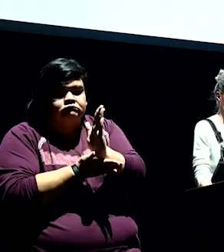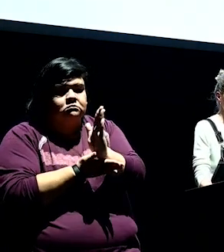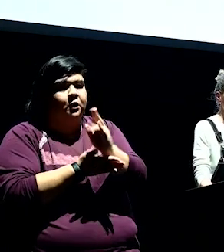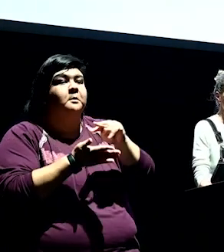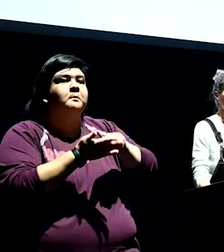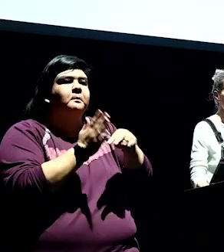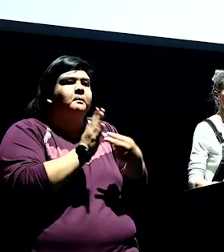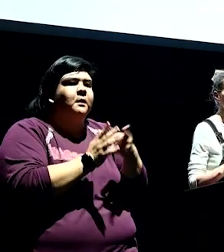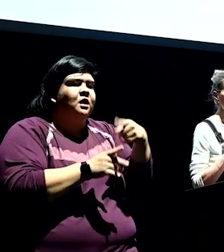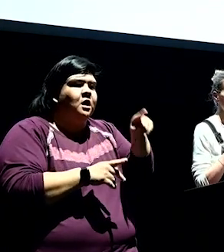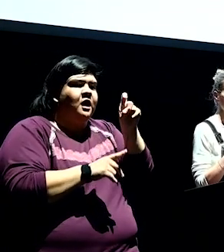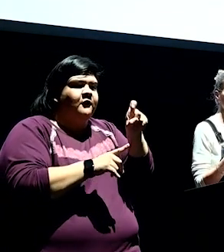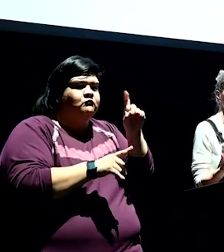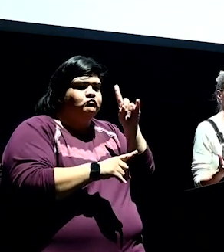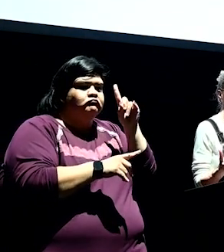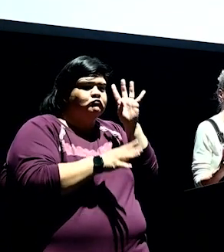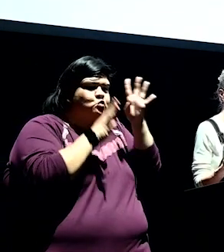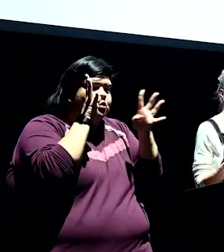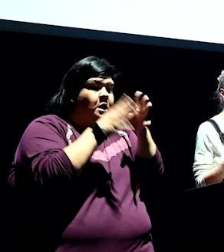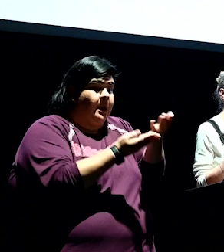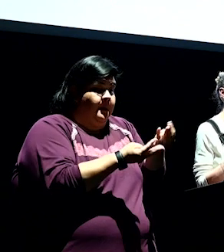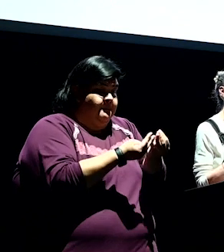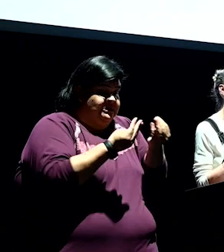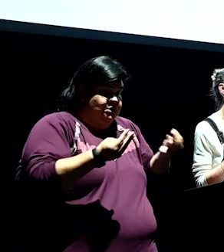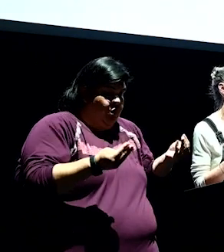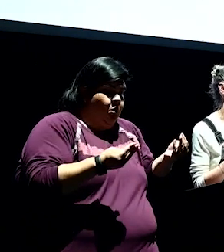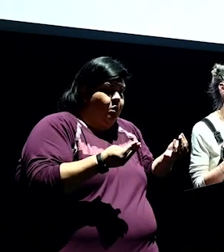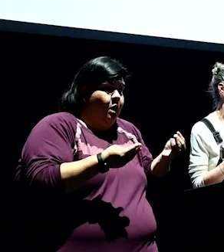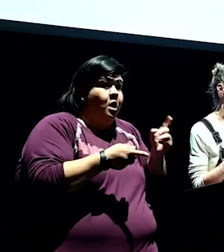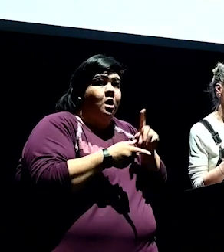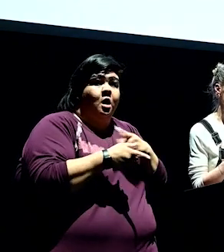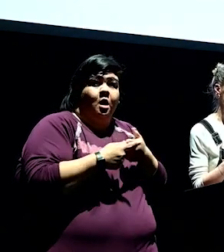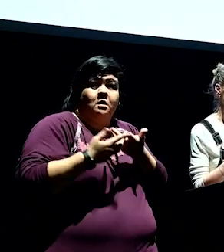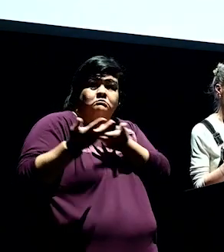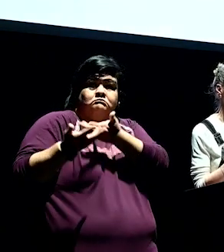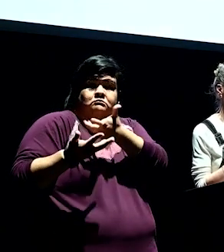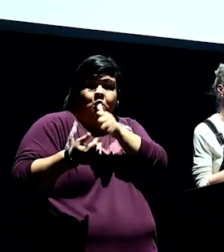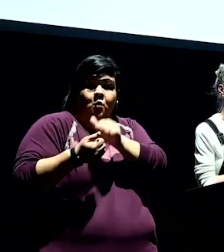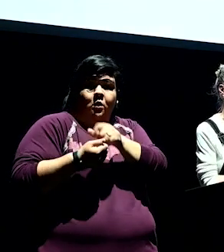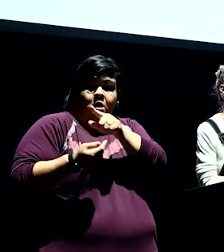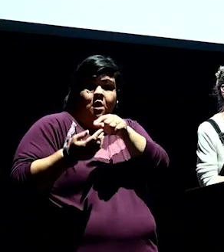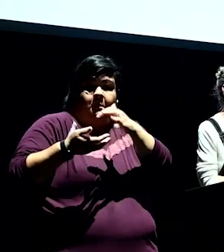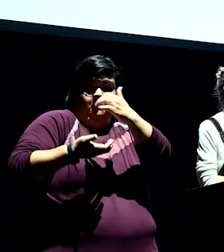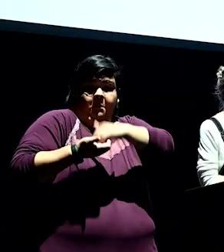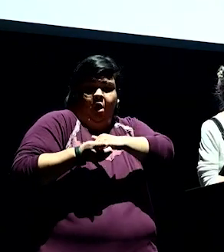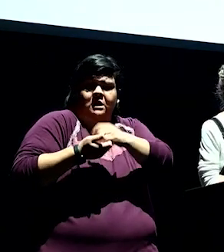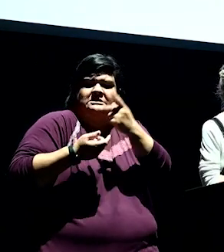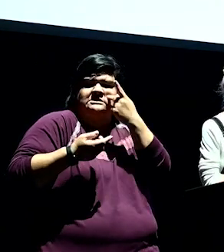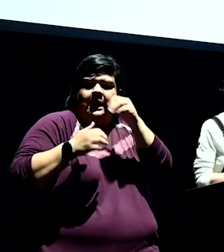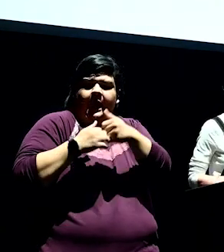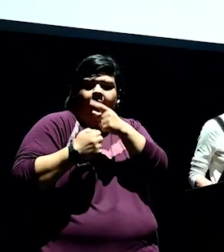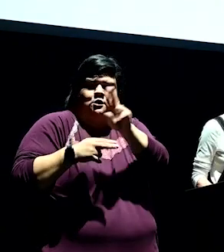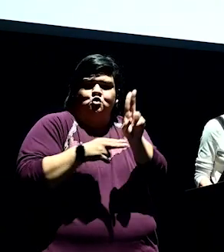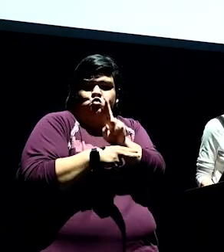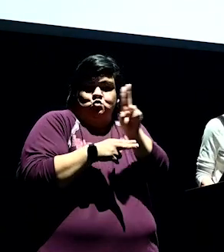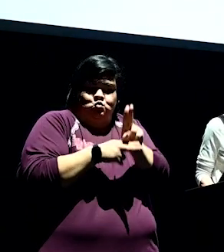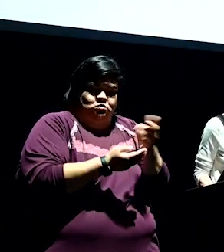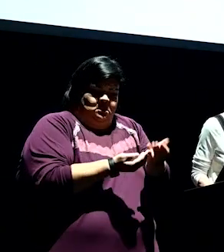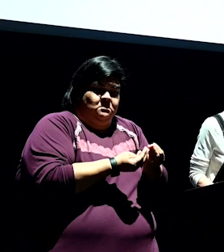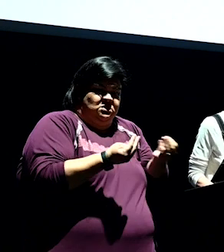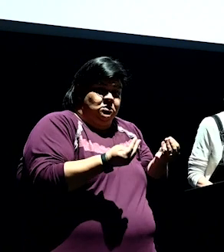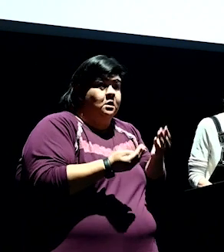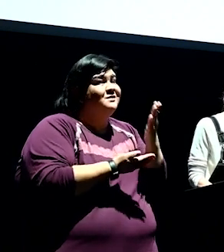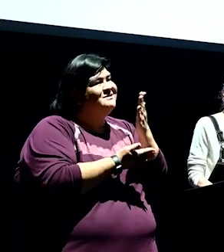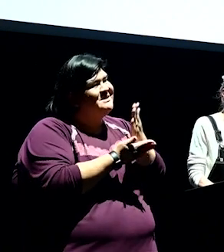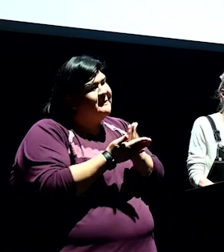creating materials and then you're working with the partners to see how they're adapting the materials. And some partners